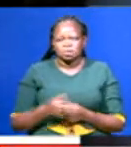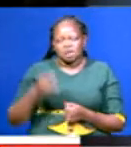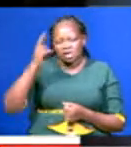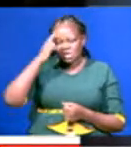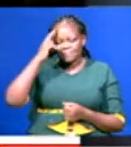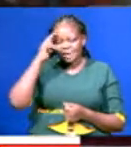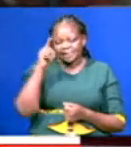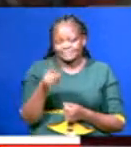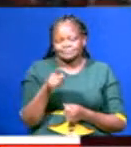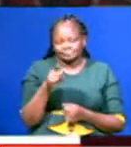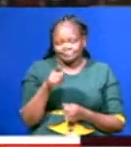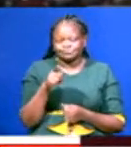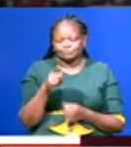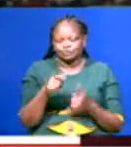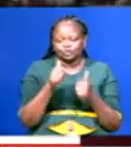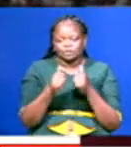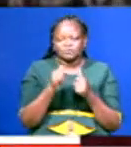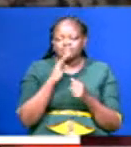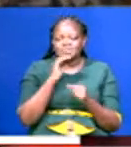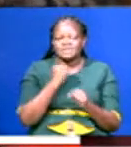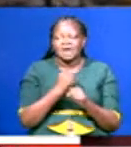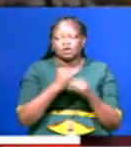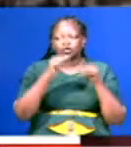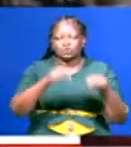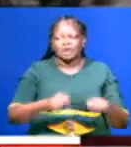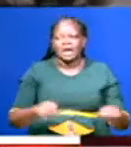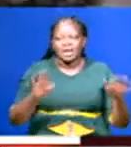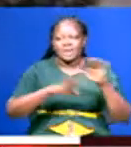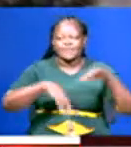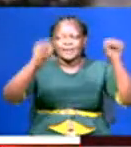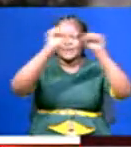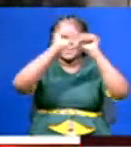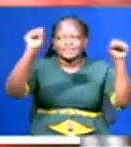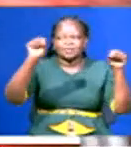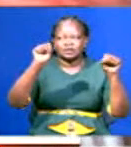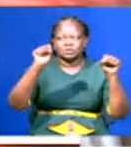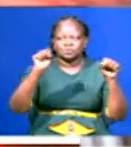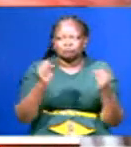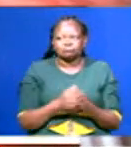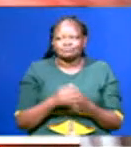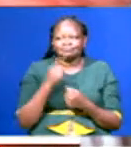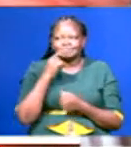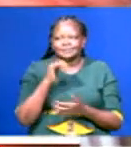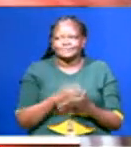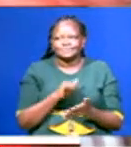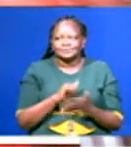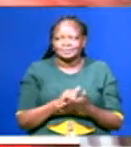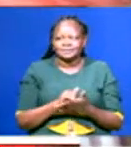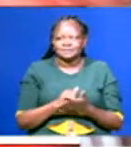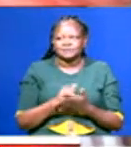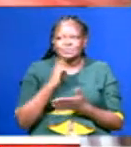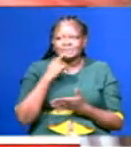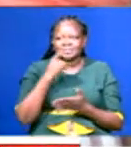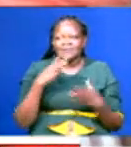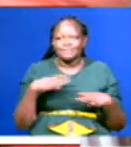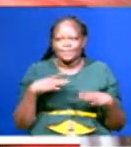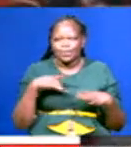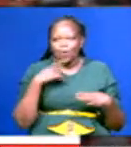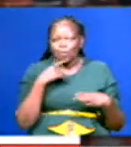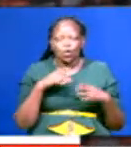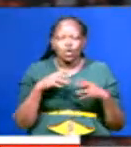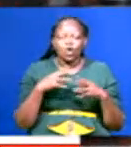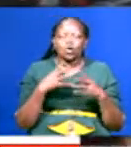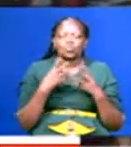which has been sent today. Deputy President Rigathi Gachagua has on two occasions announced that he'll name those behind the alleged lootings of